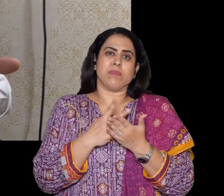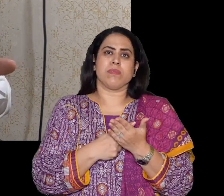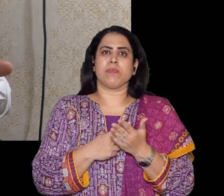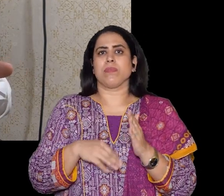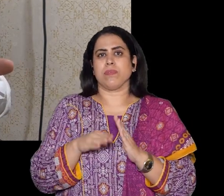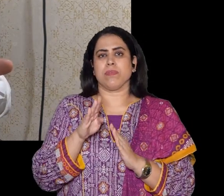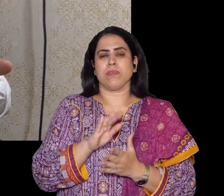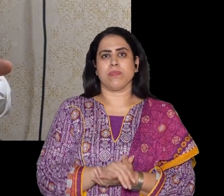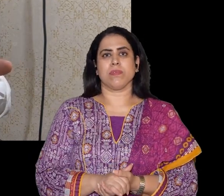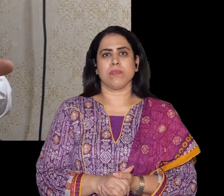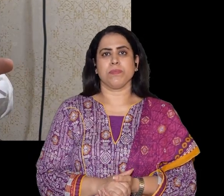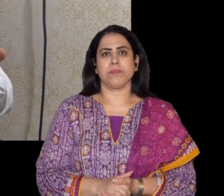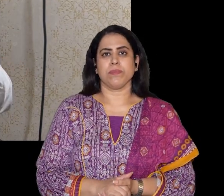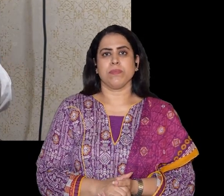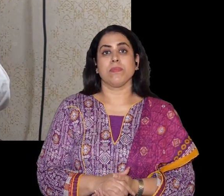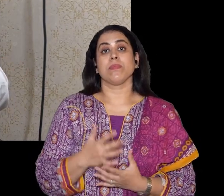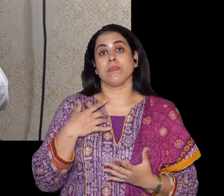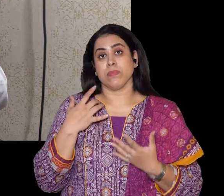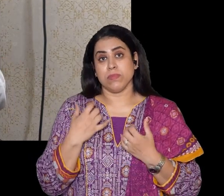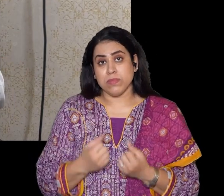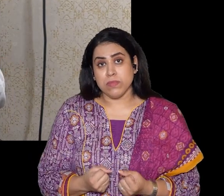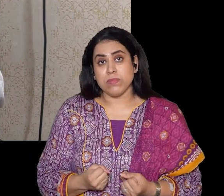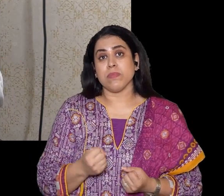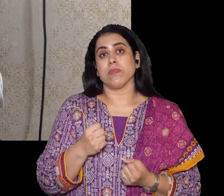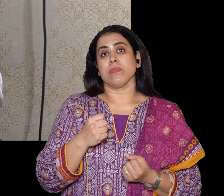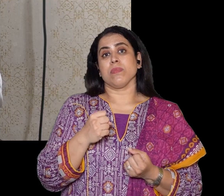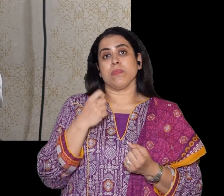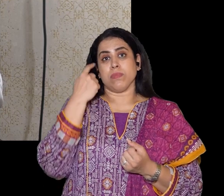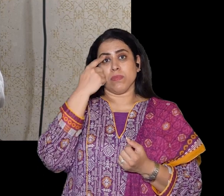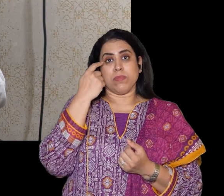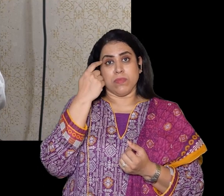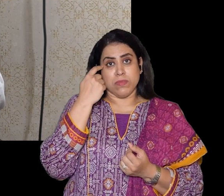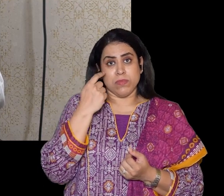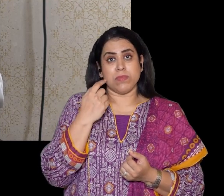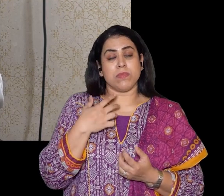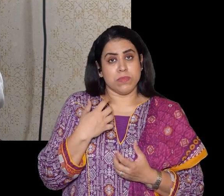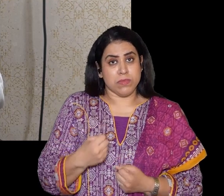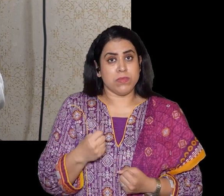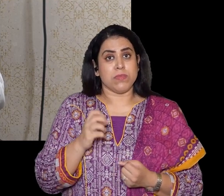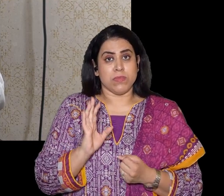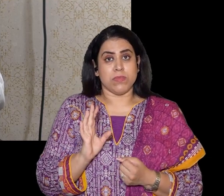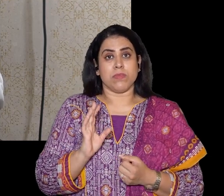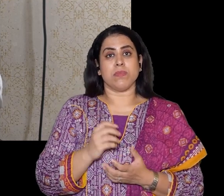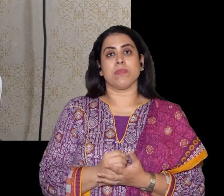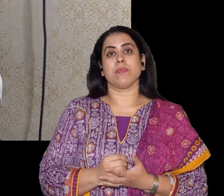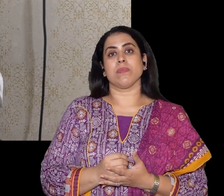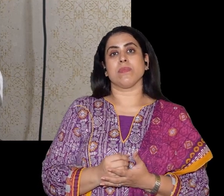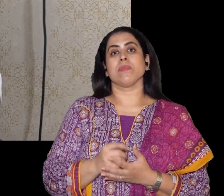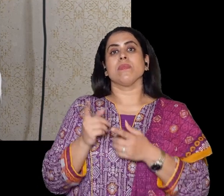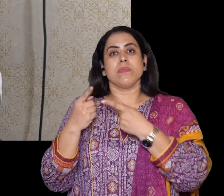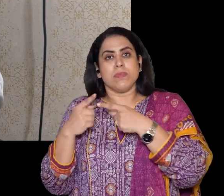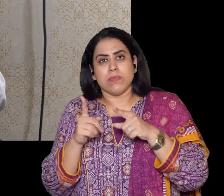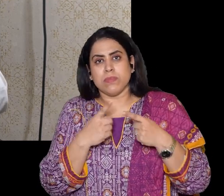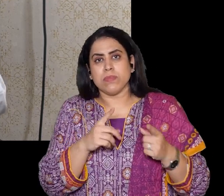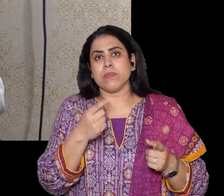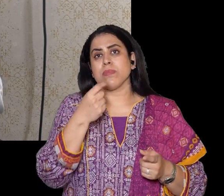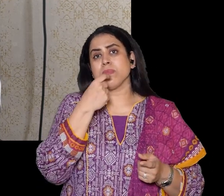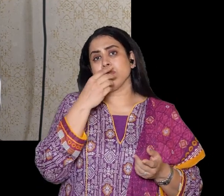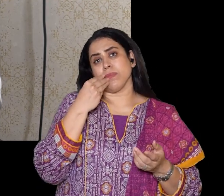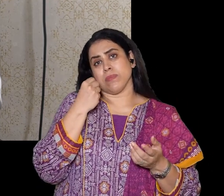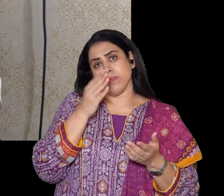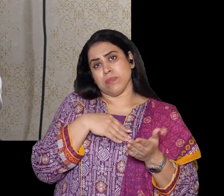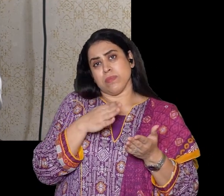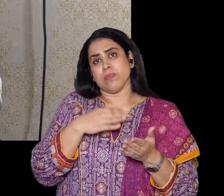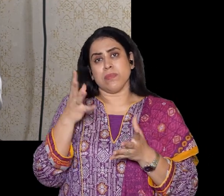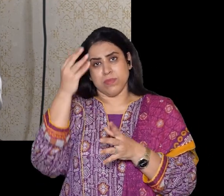of glaucoma due to diabetes, or they will have diabetic retinopathy due to diabetes, or they will have a collection of all